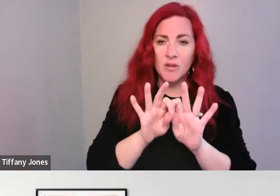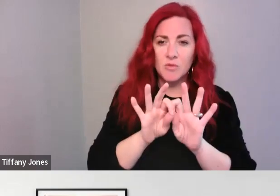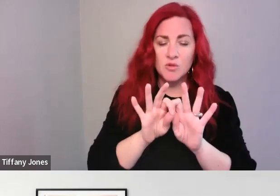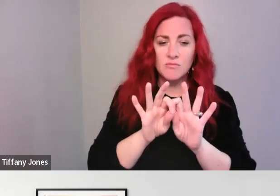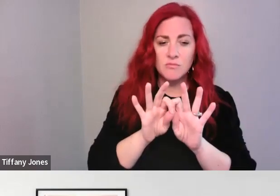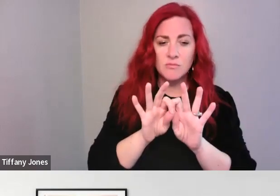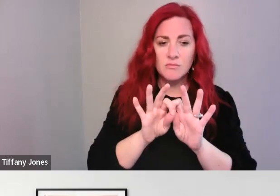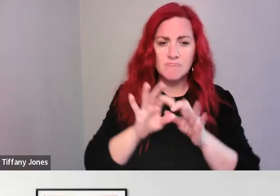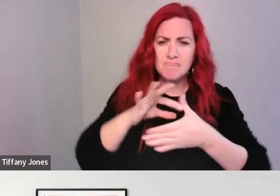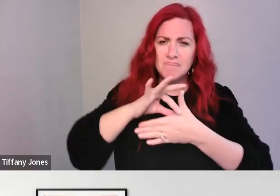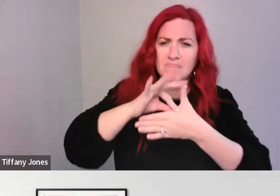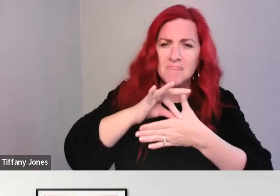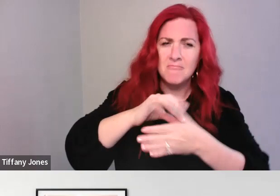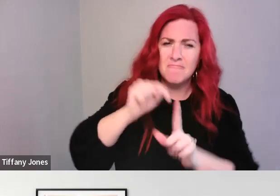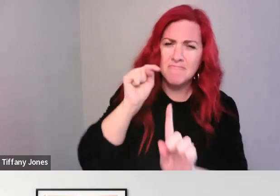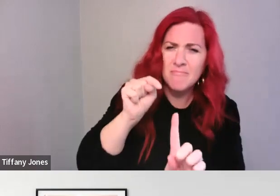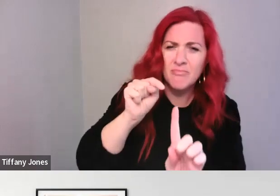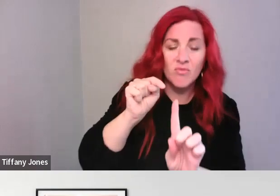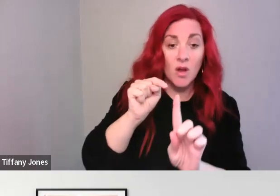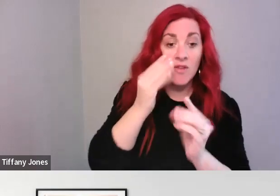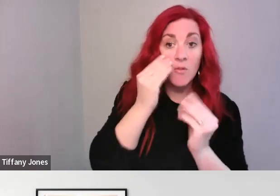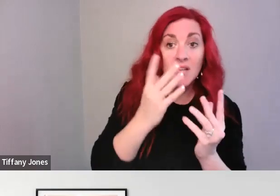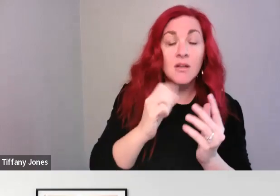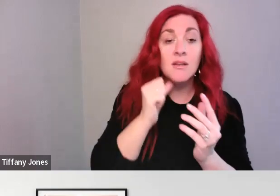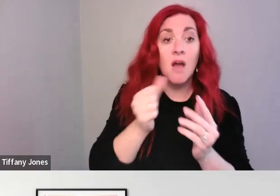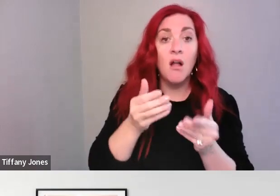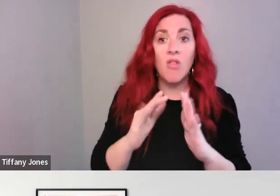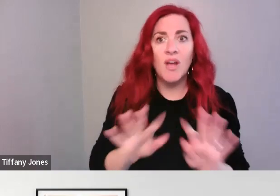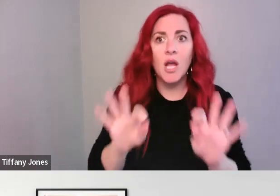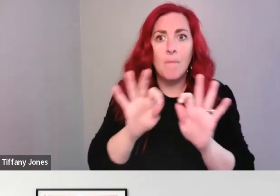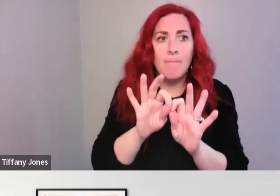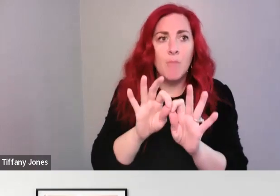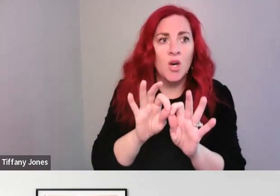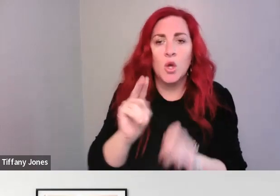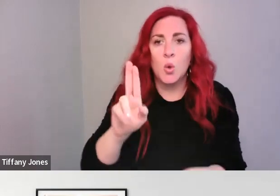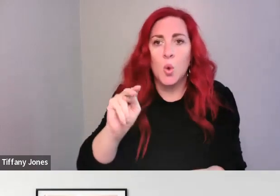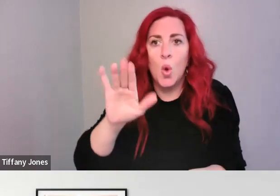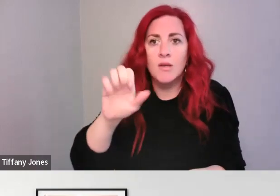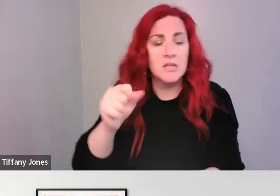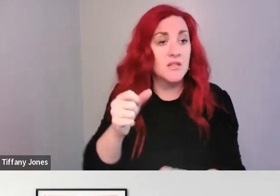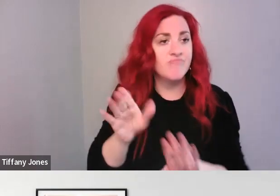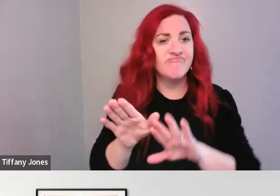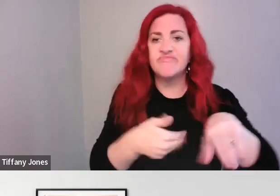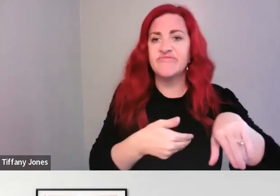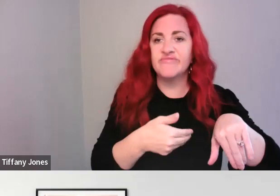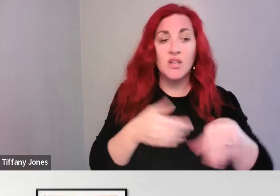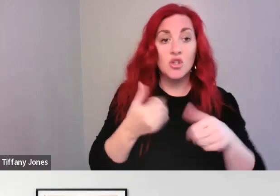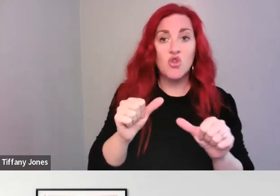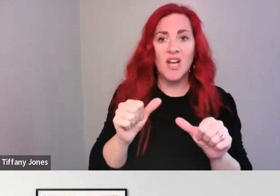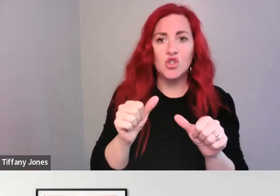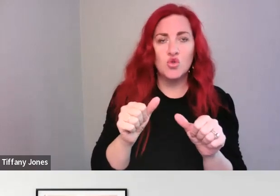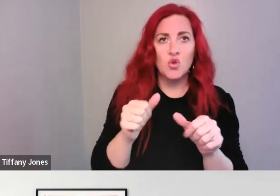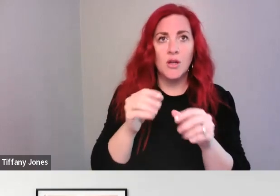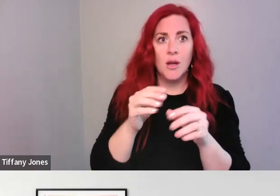of the information, not letting important nuances, be swept aside in favor of simplifying the language, but at the same